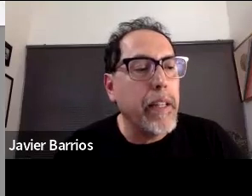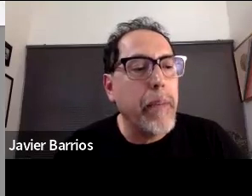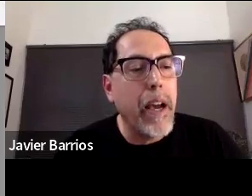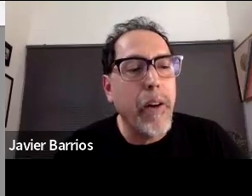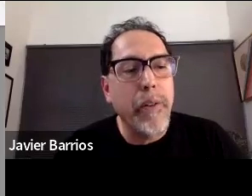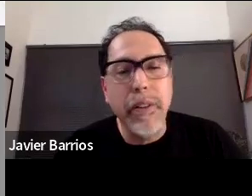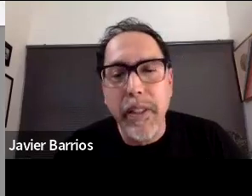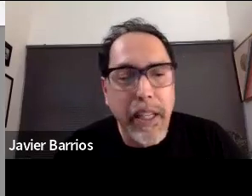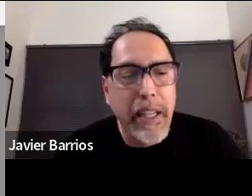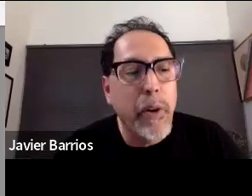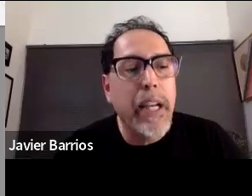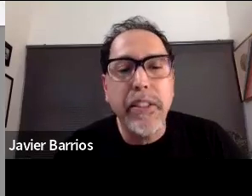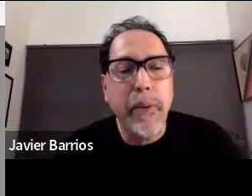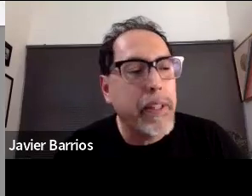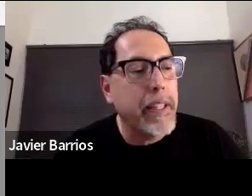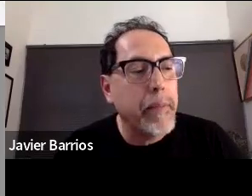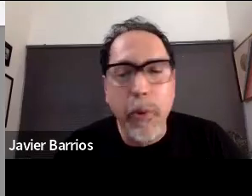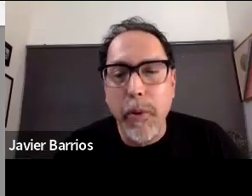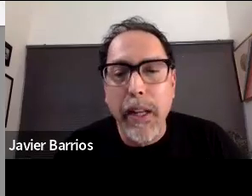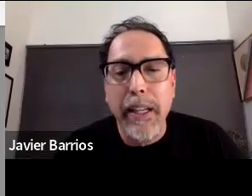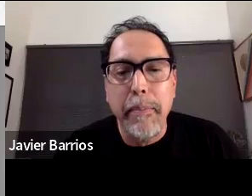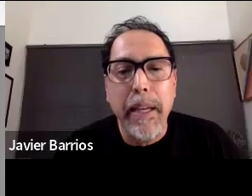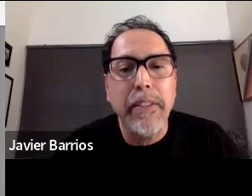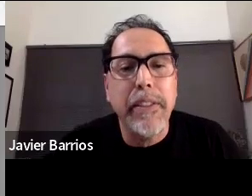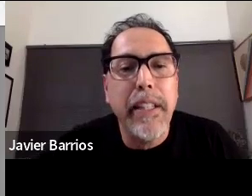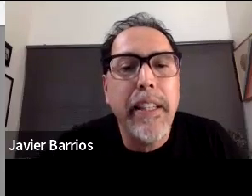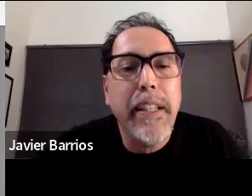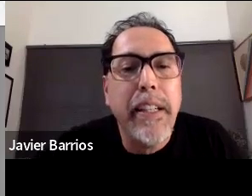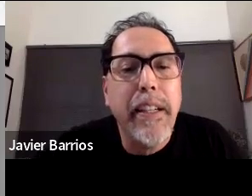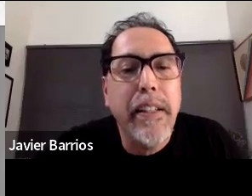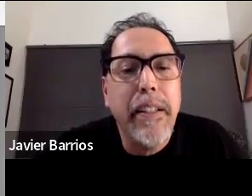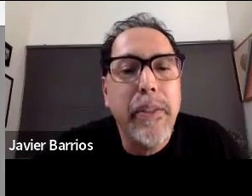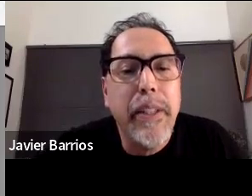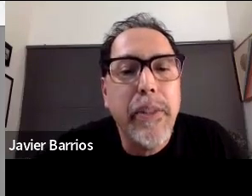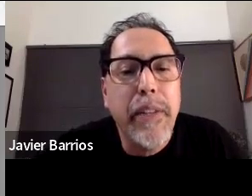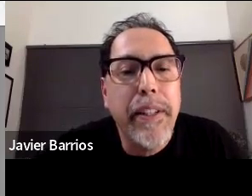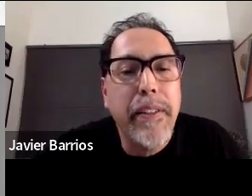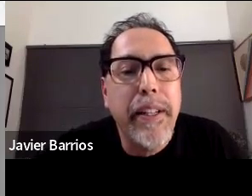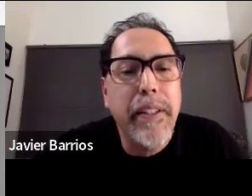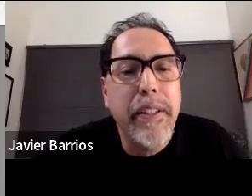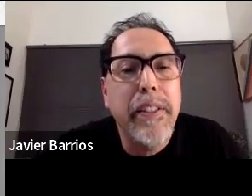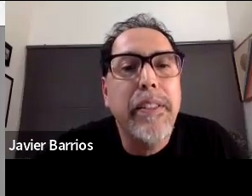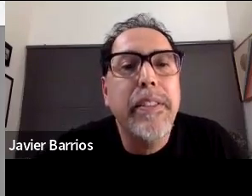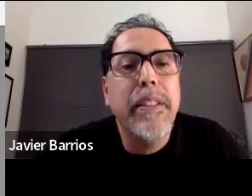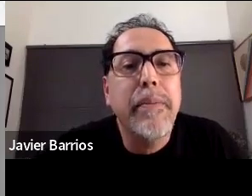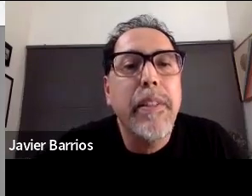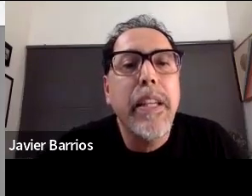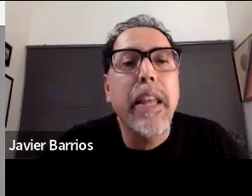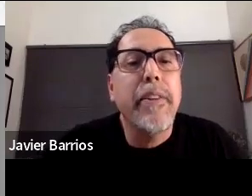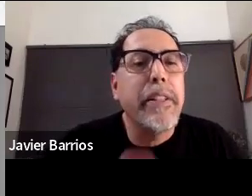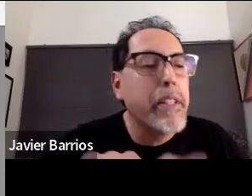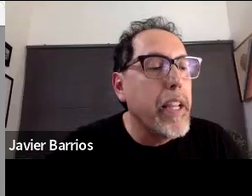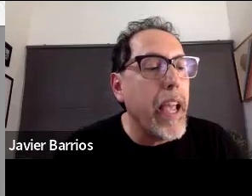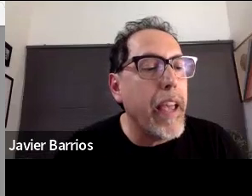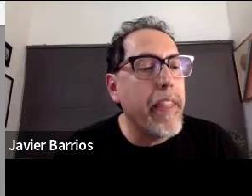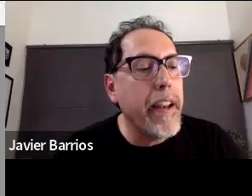about how who got stuck with it, poor wall-eyed bastard. I think it's right over here, right? Ungenerous of them. Yeah,